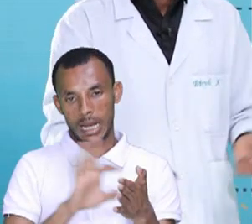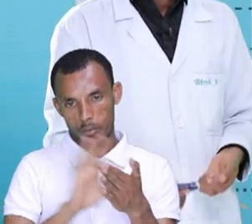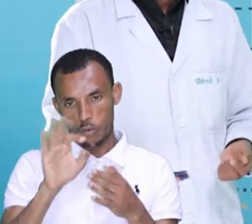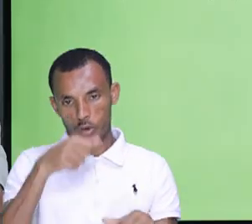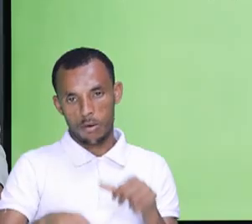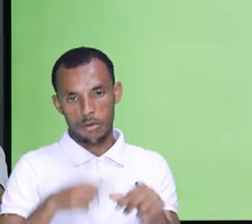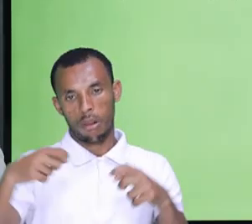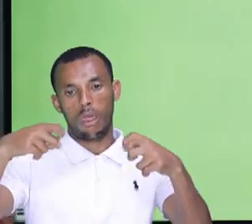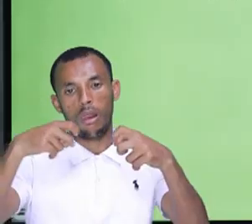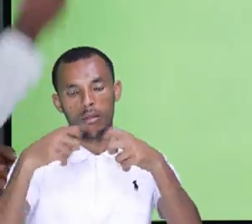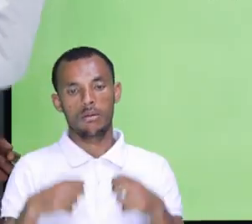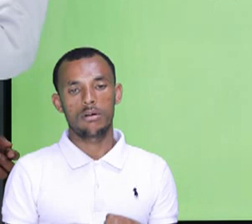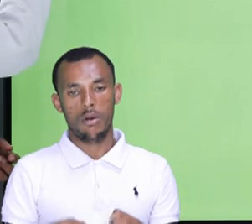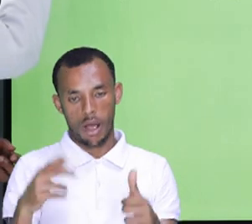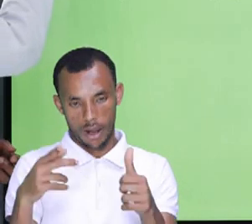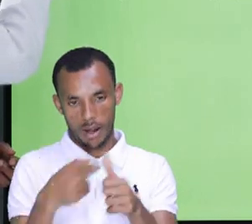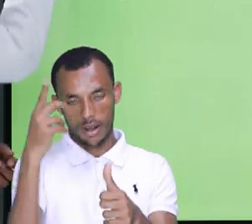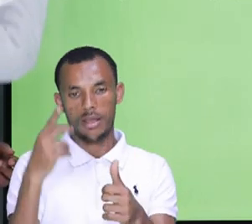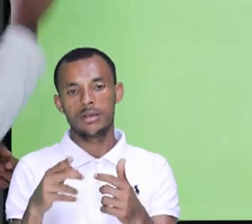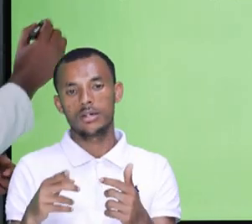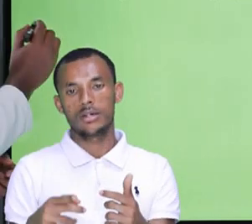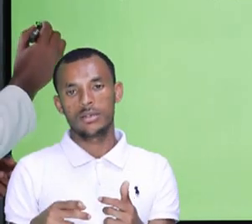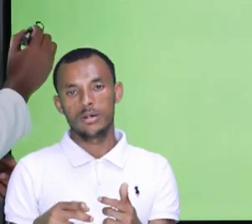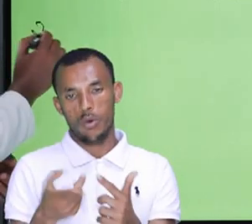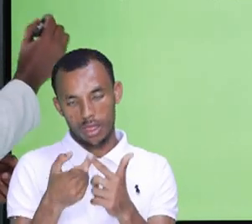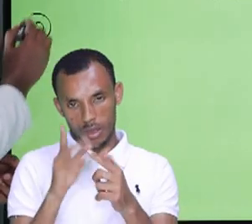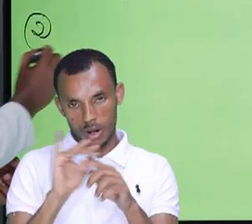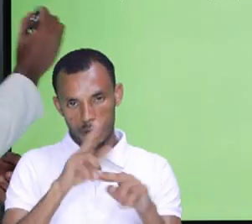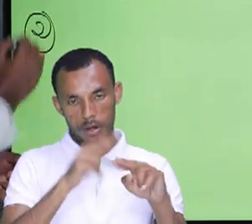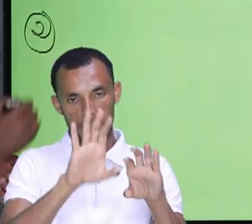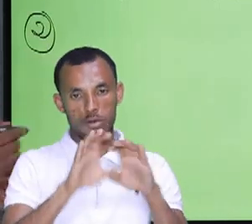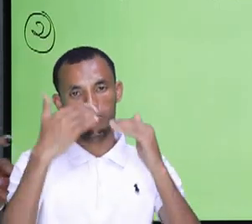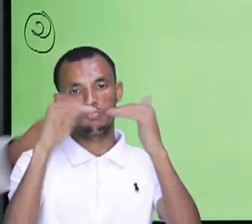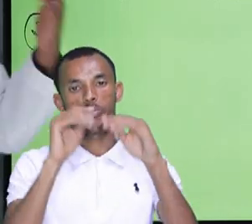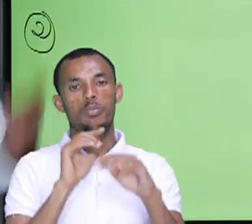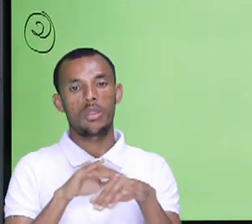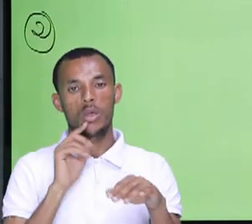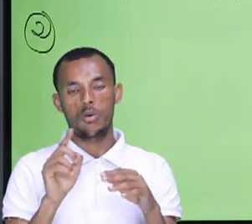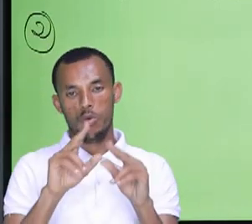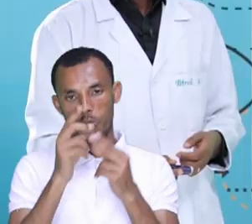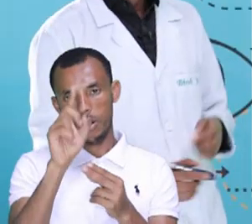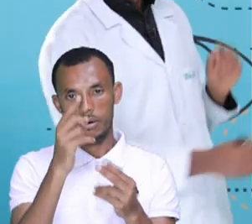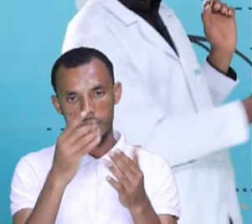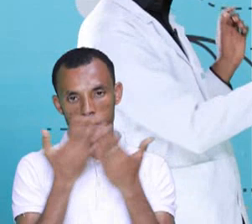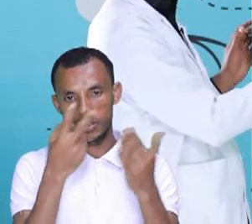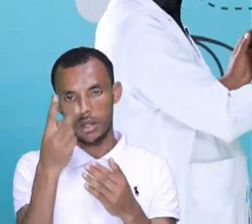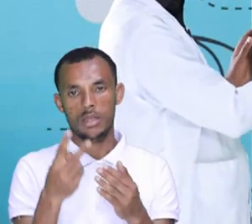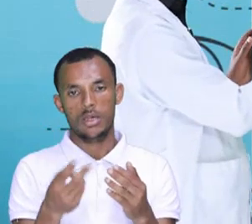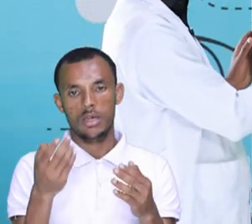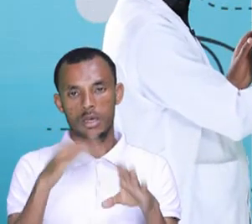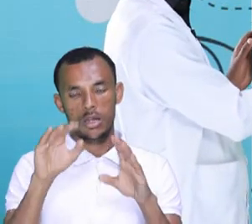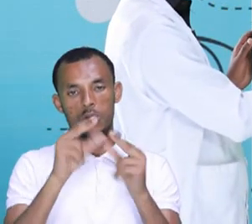of contribution electrons. 1. The second one is depends on size. Let's take group 1 element. In group